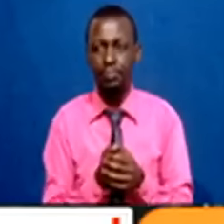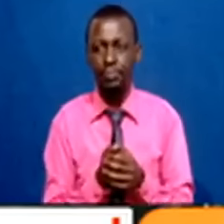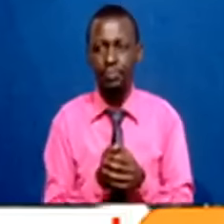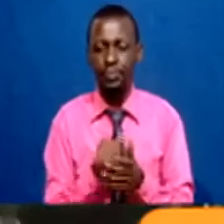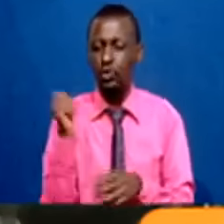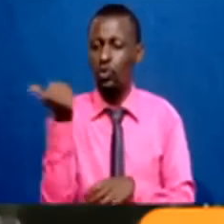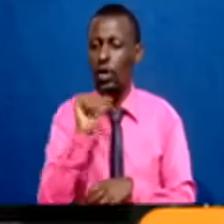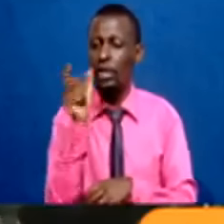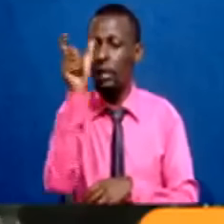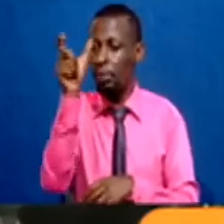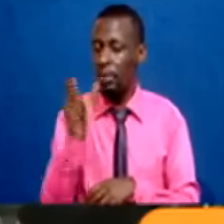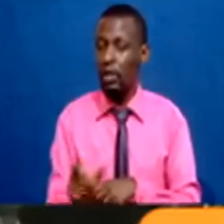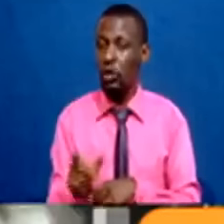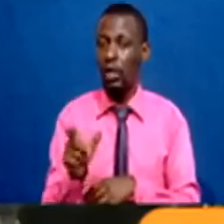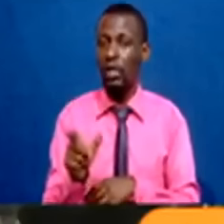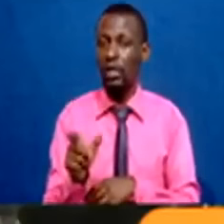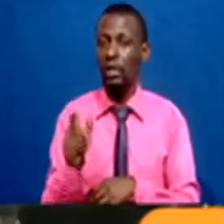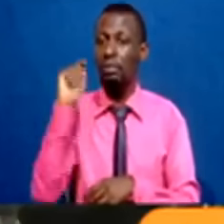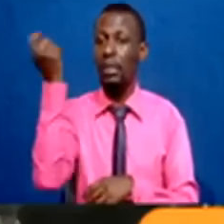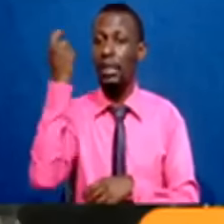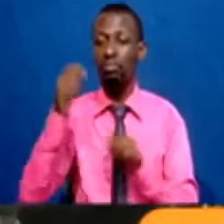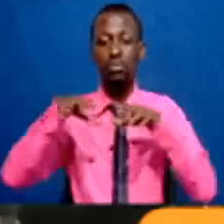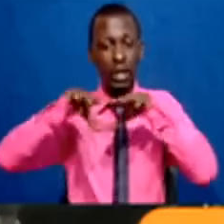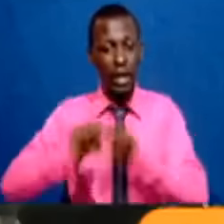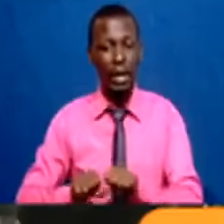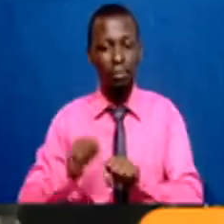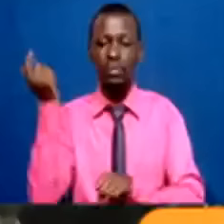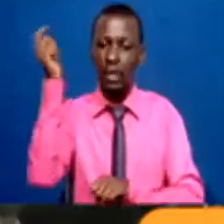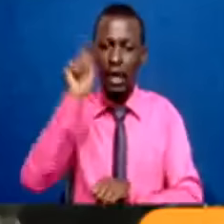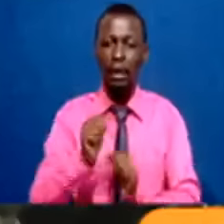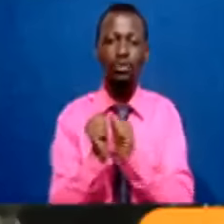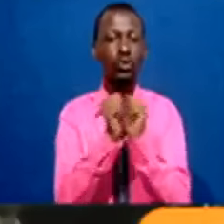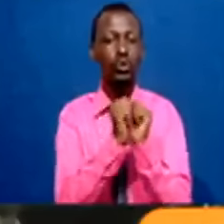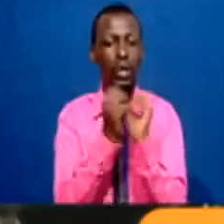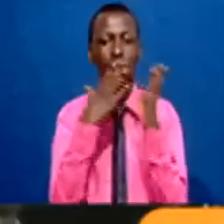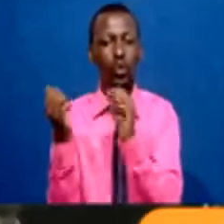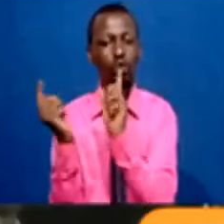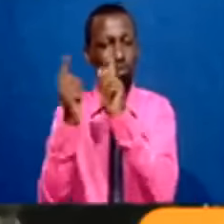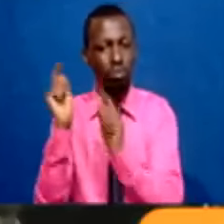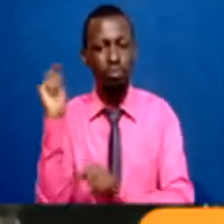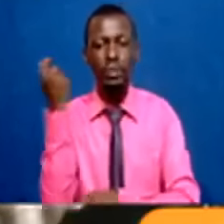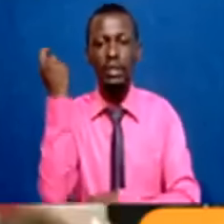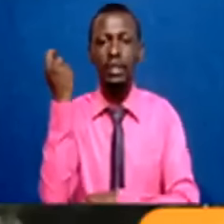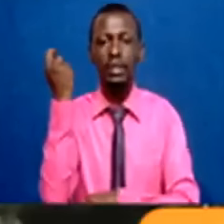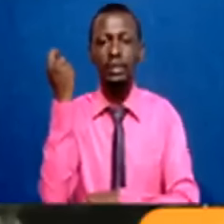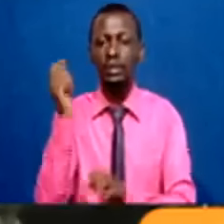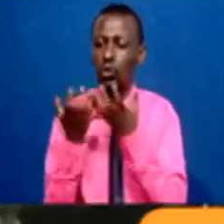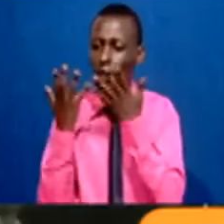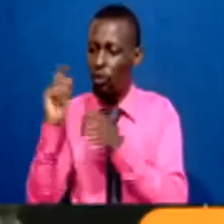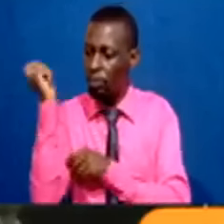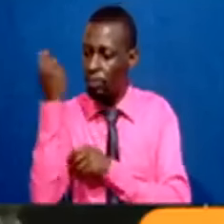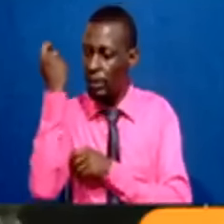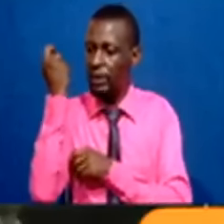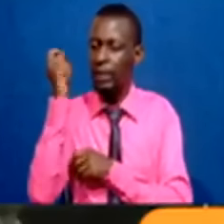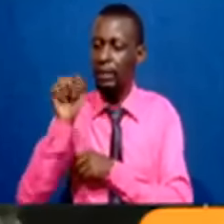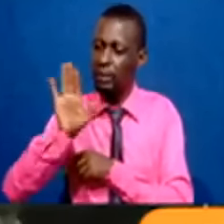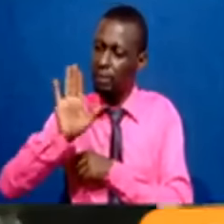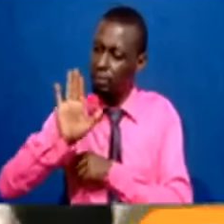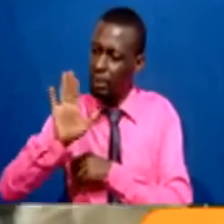hapa, raisi ya mechukua, aje hapa ni mpeleke kwa raisi. Jia muambie, mweshmua